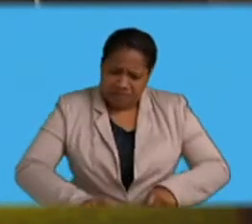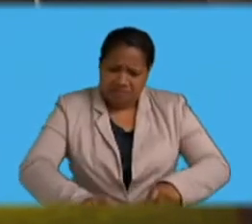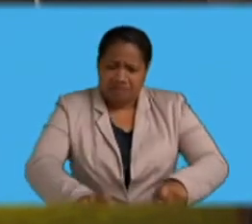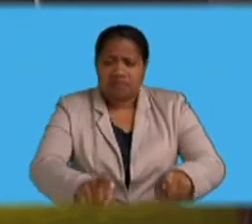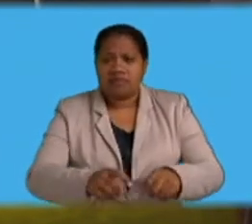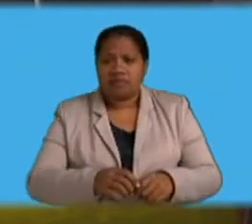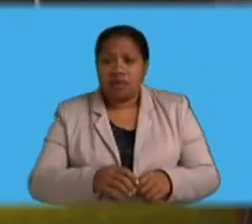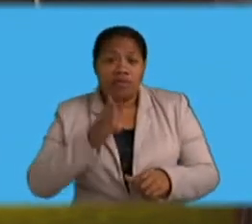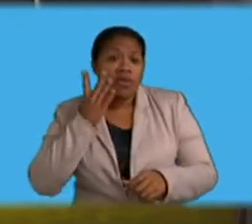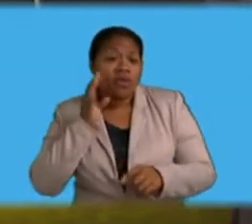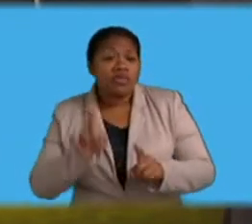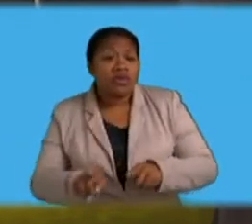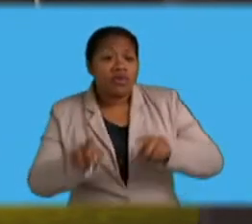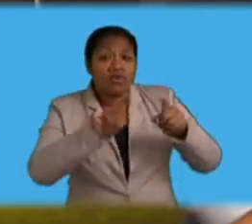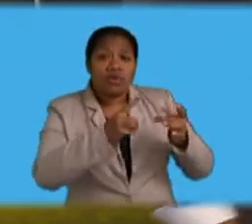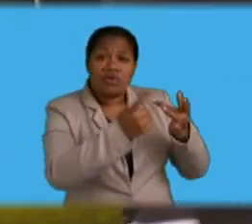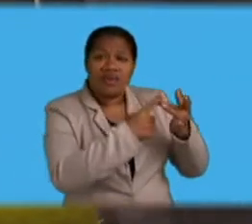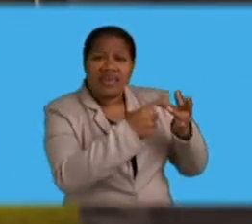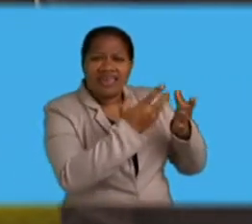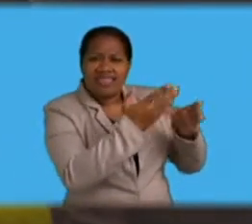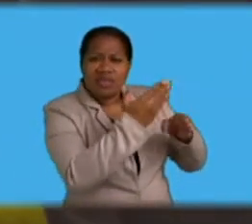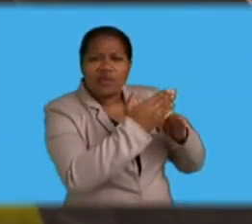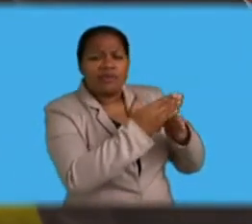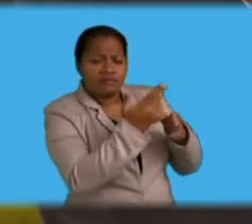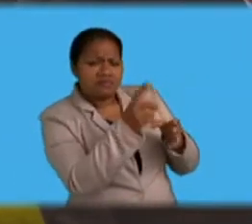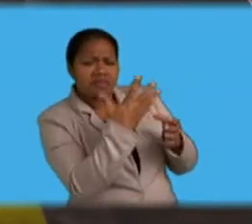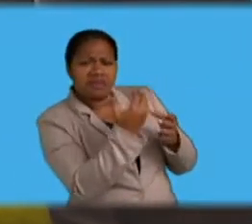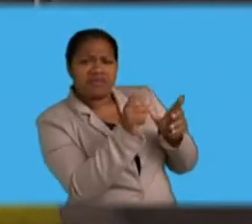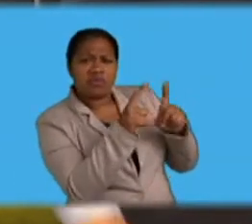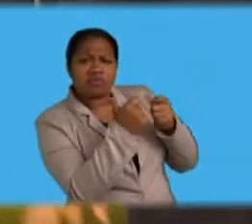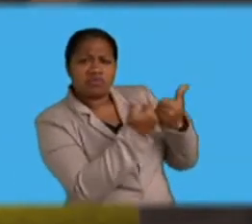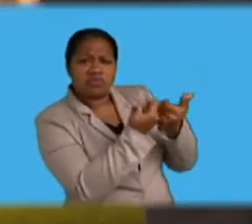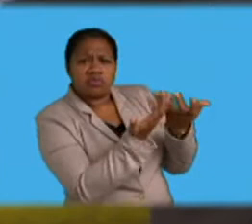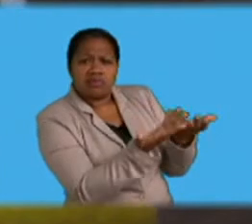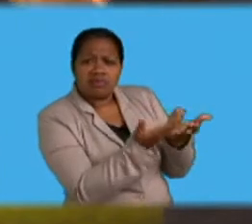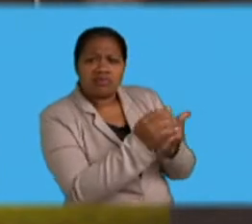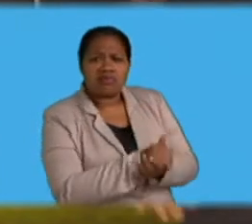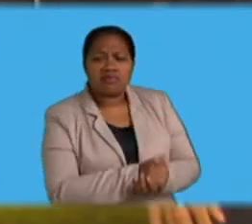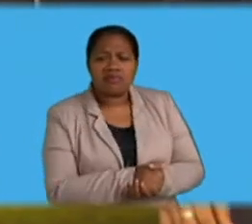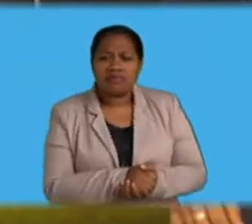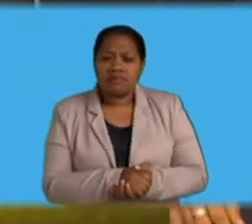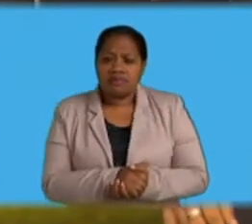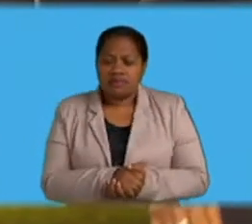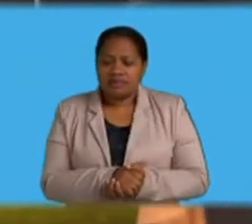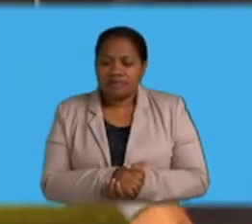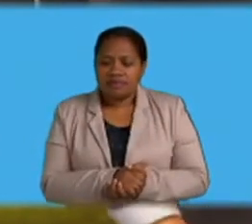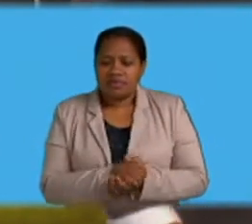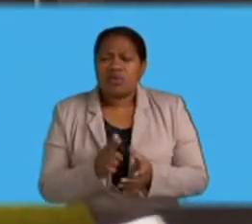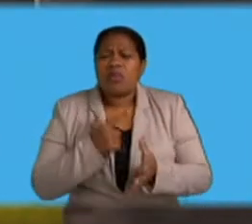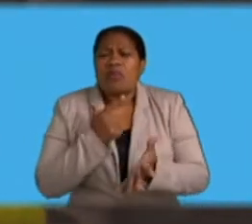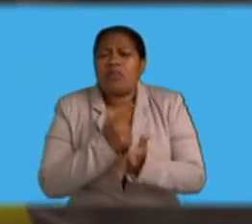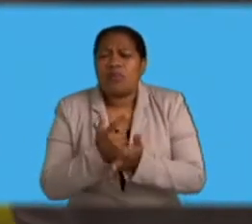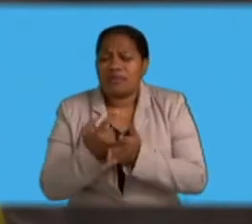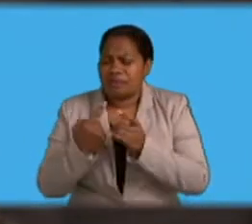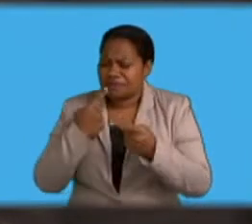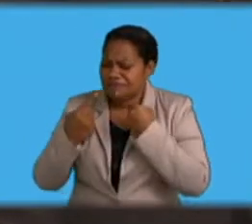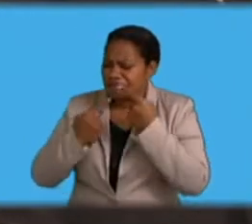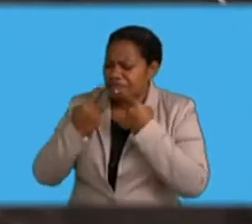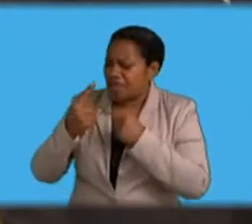contracts. So, Madam Speaker, the reality also is, and a lot has been said about those people who